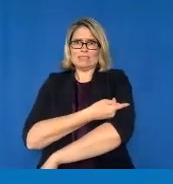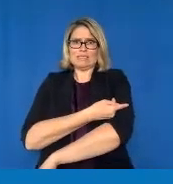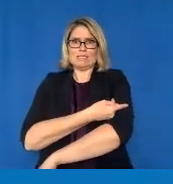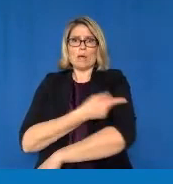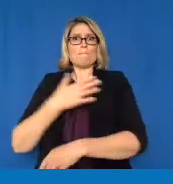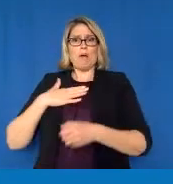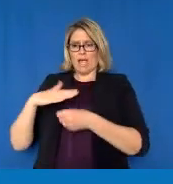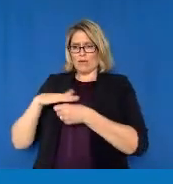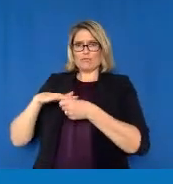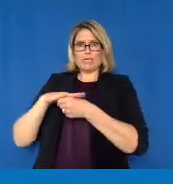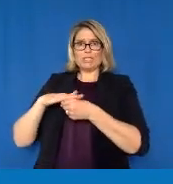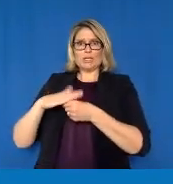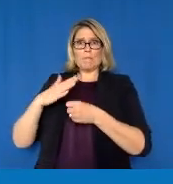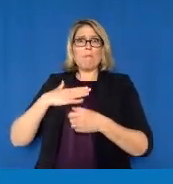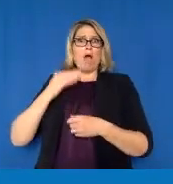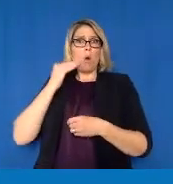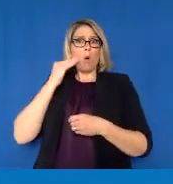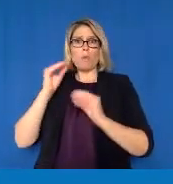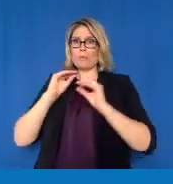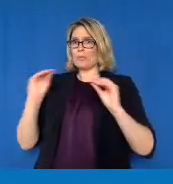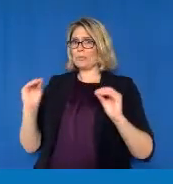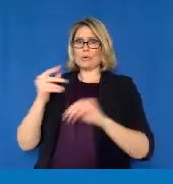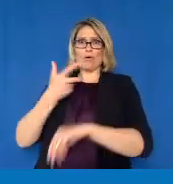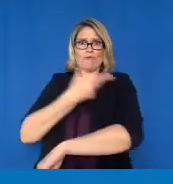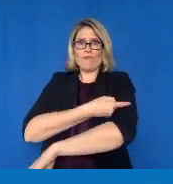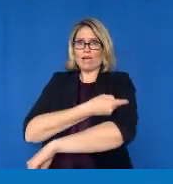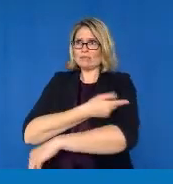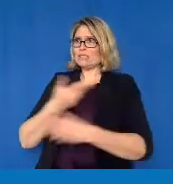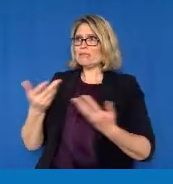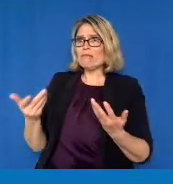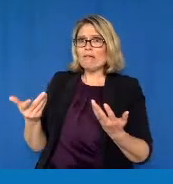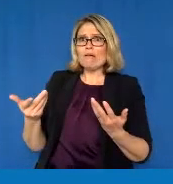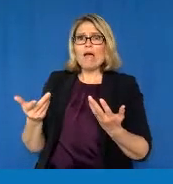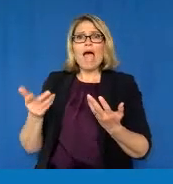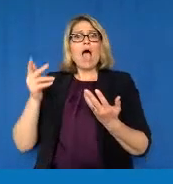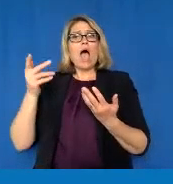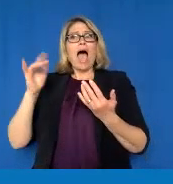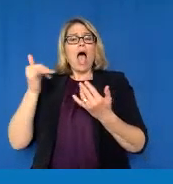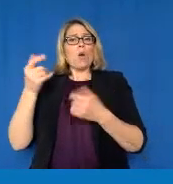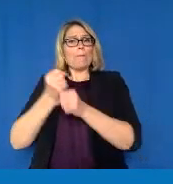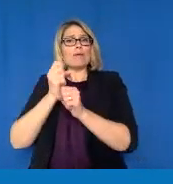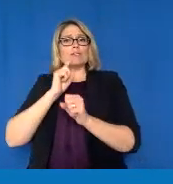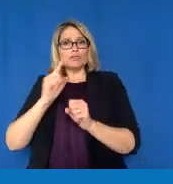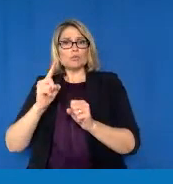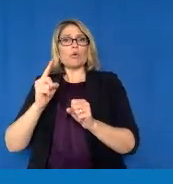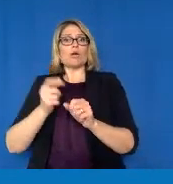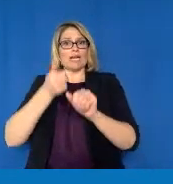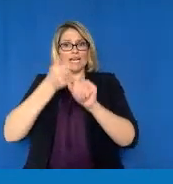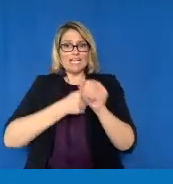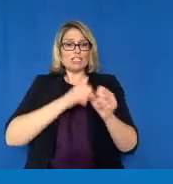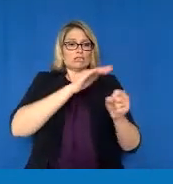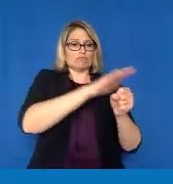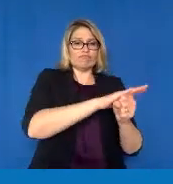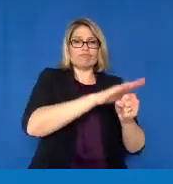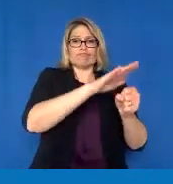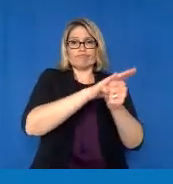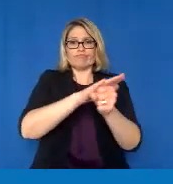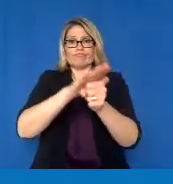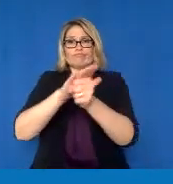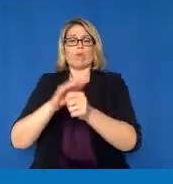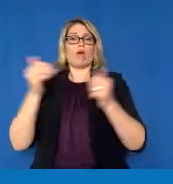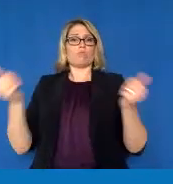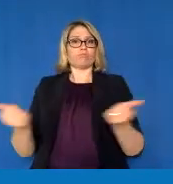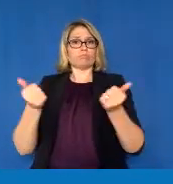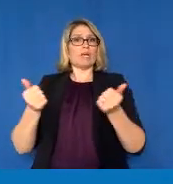region. So how will you make sure that there are enough vaccines in all the regions, even the